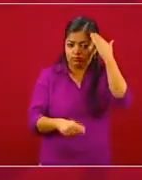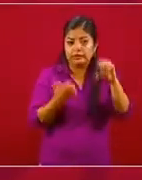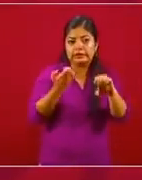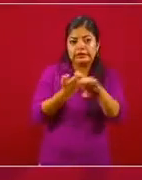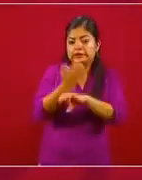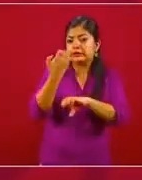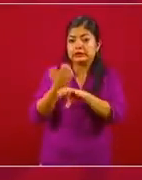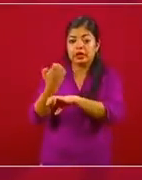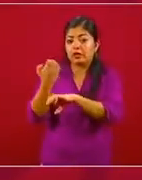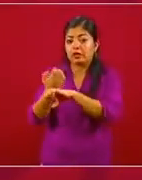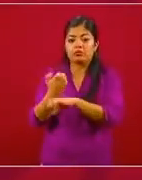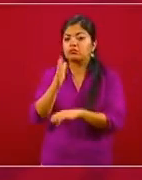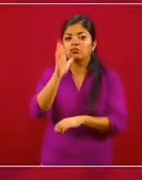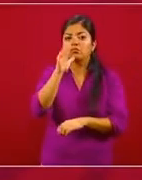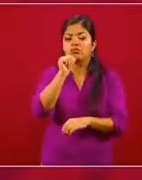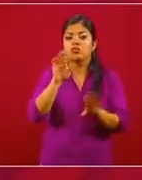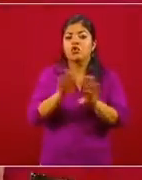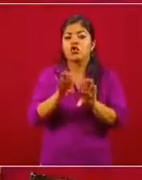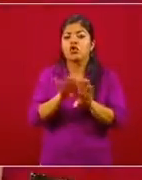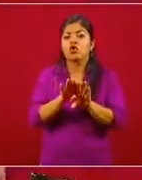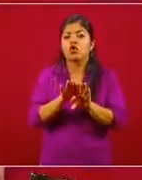authority is superior